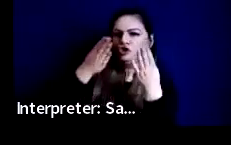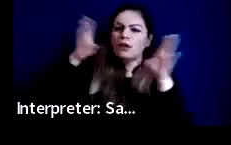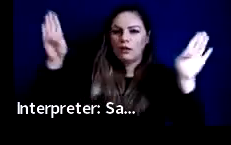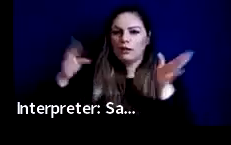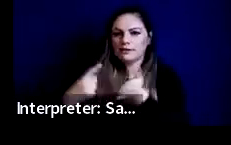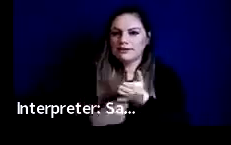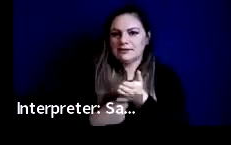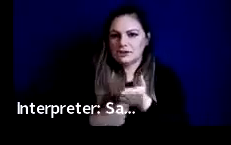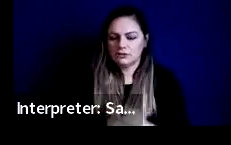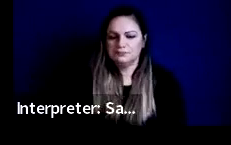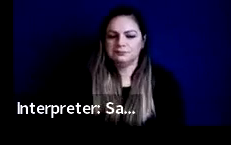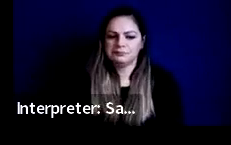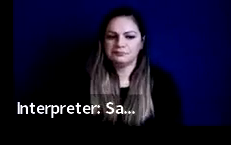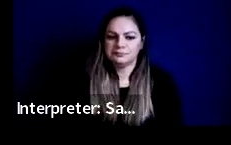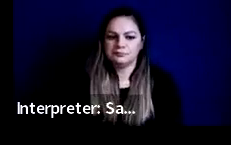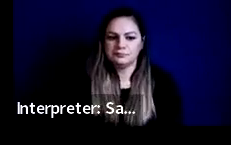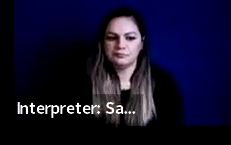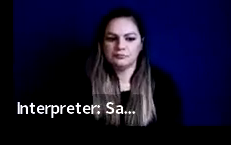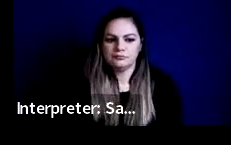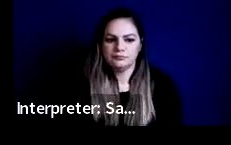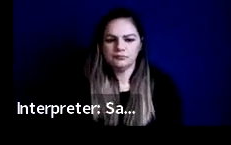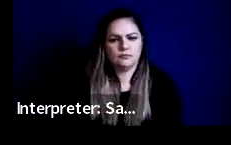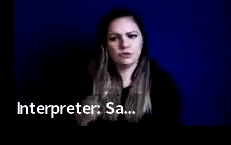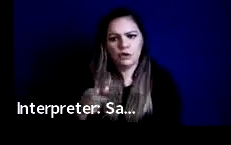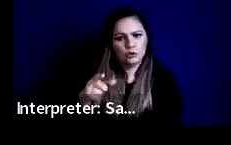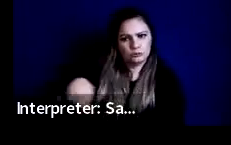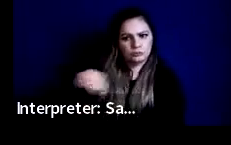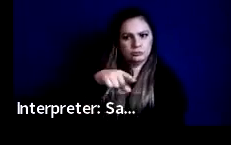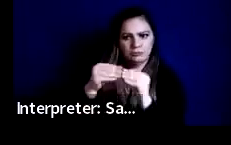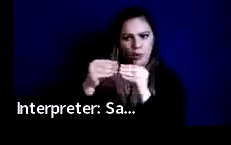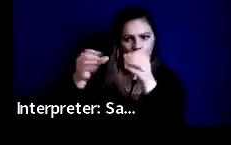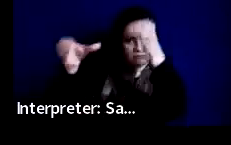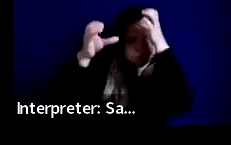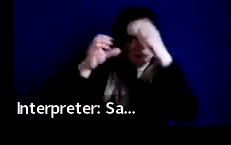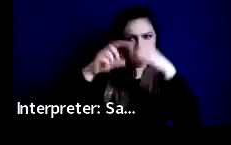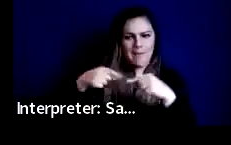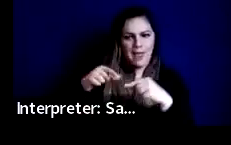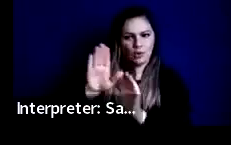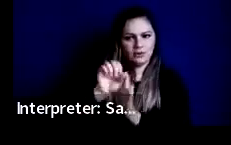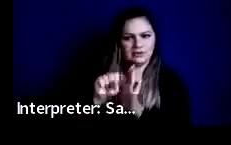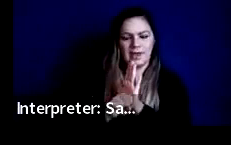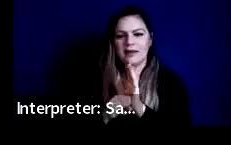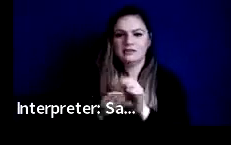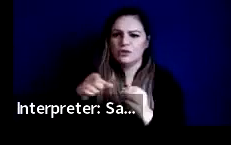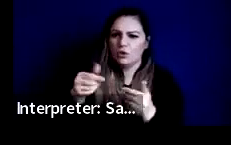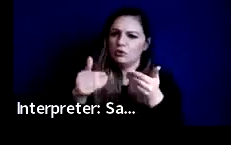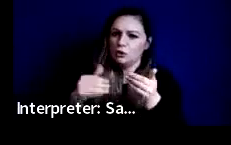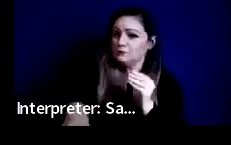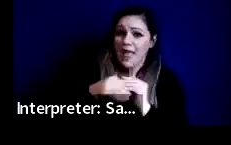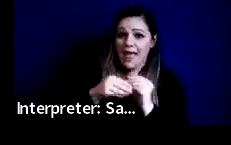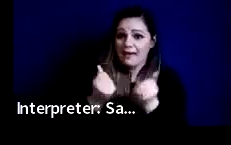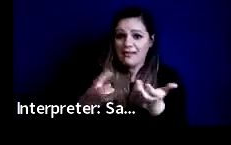so, you all are the experts and we'll invite you to jump in with anything that,